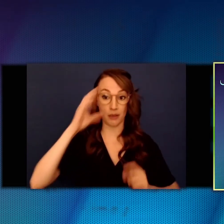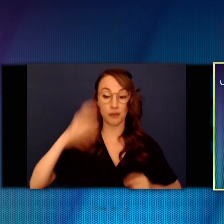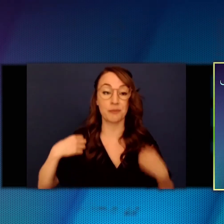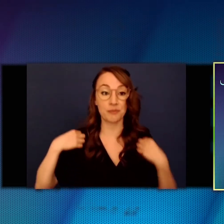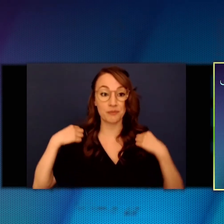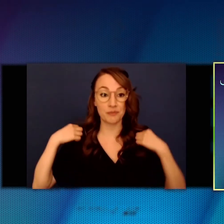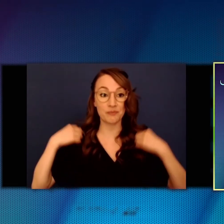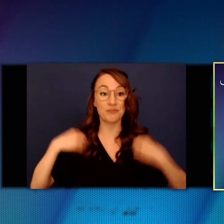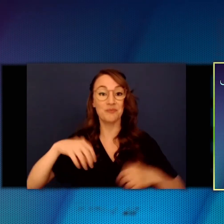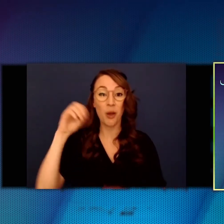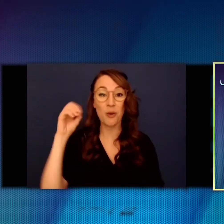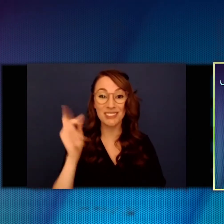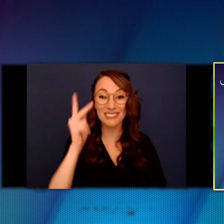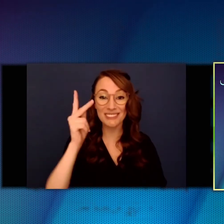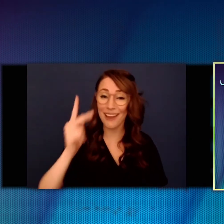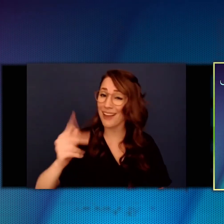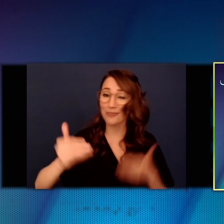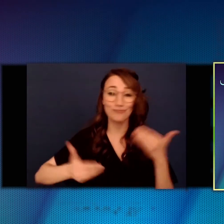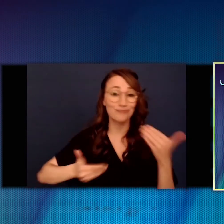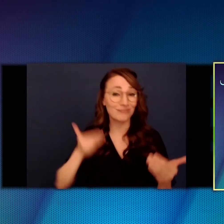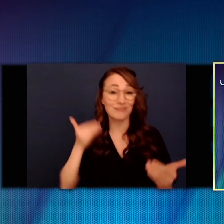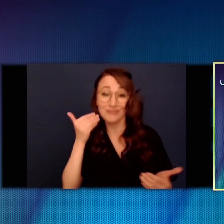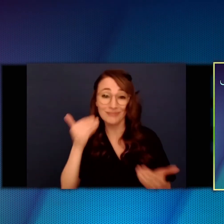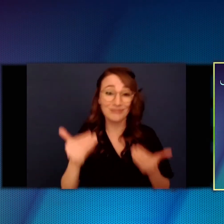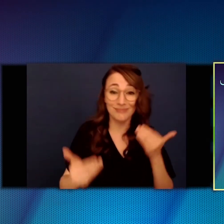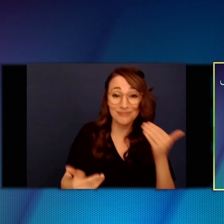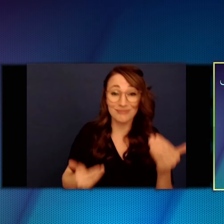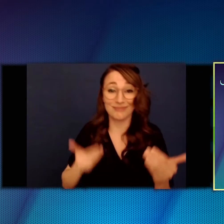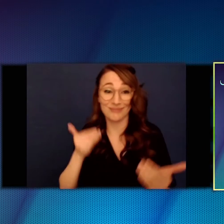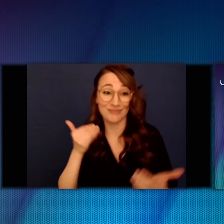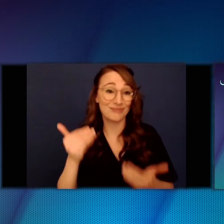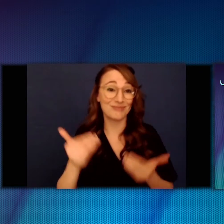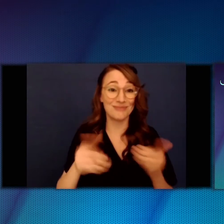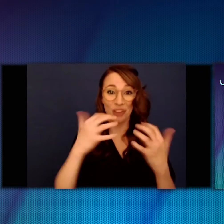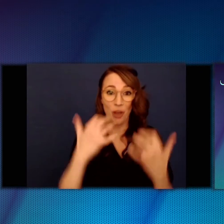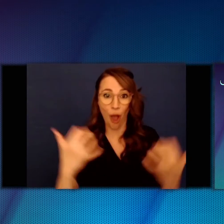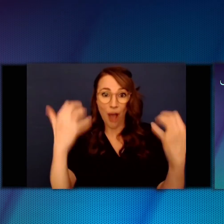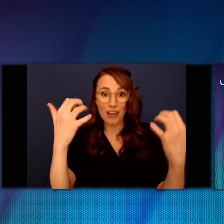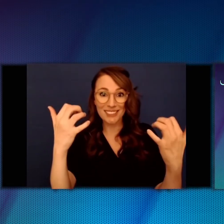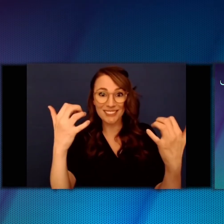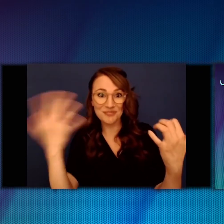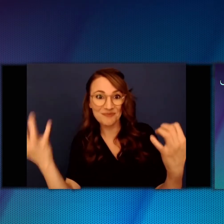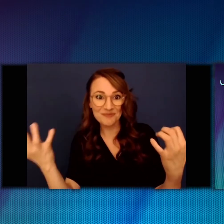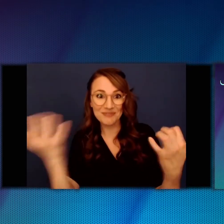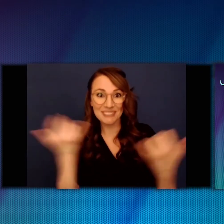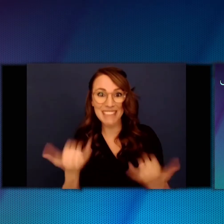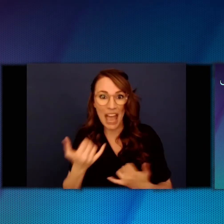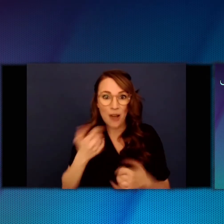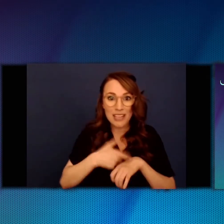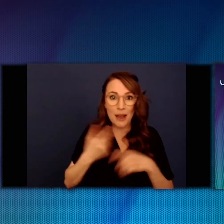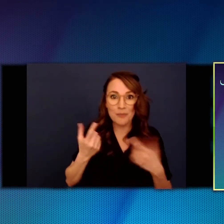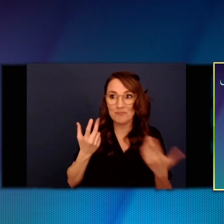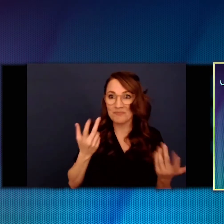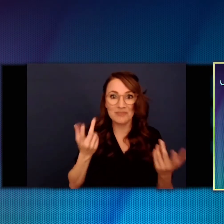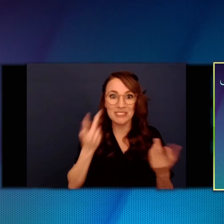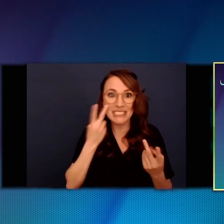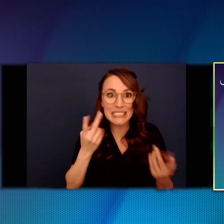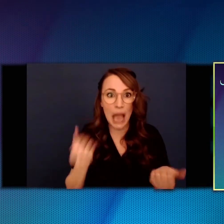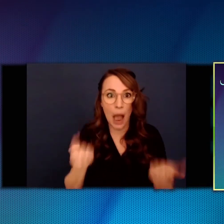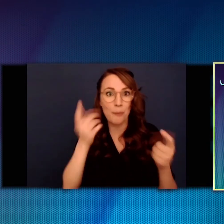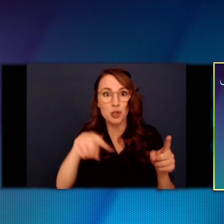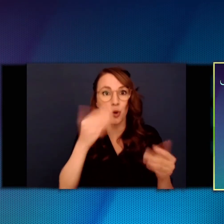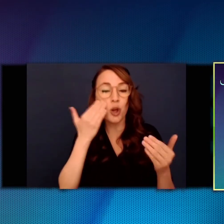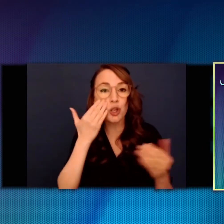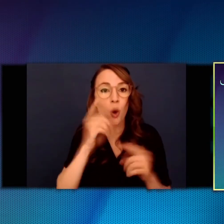All right, here we go. Audience, it's time to see how much you know about